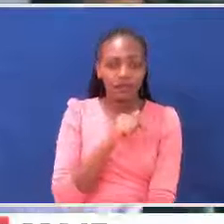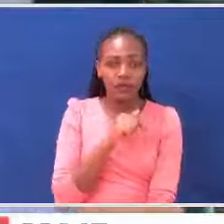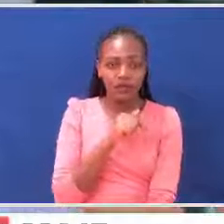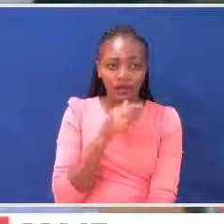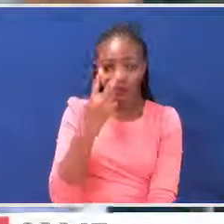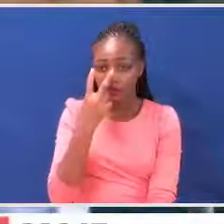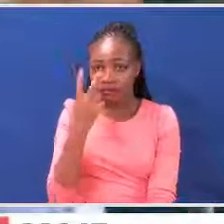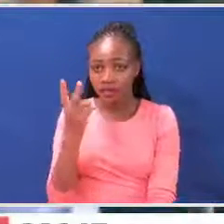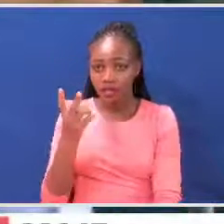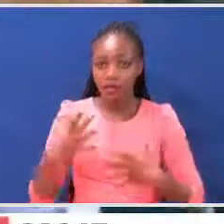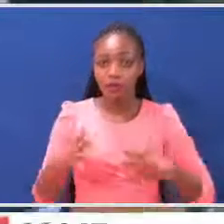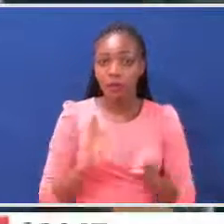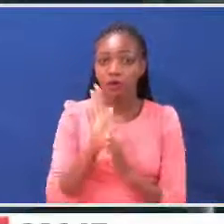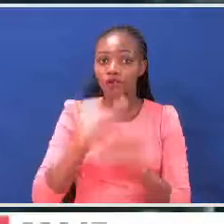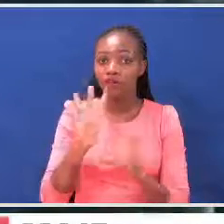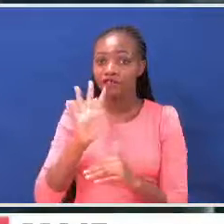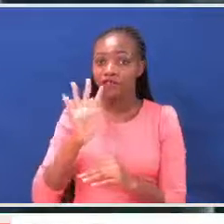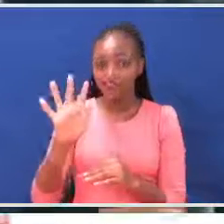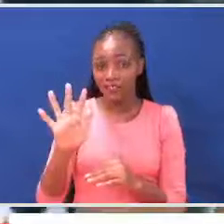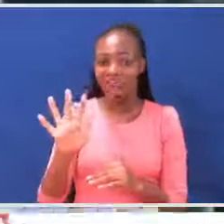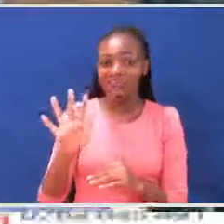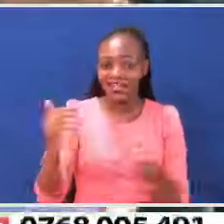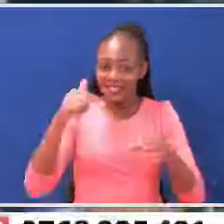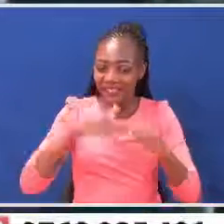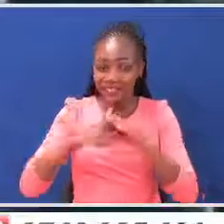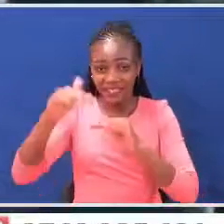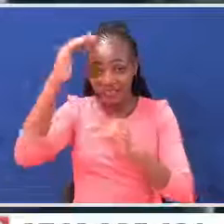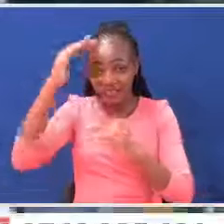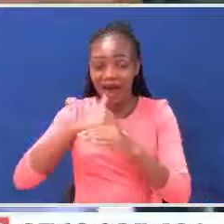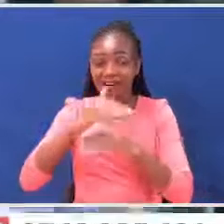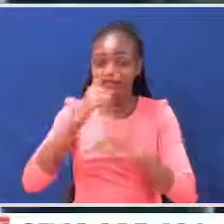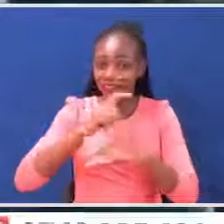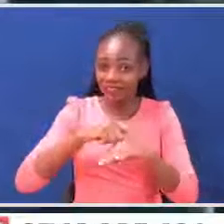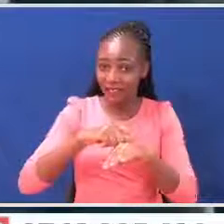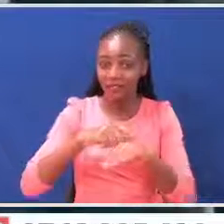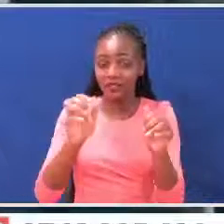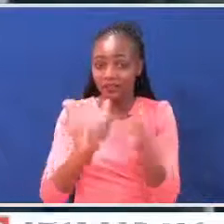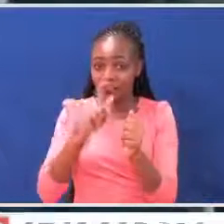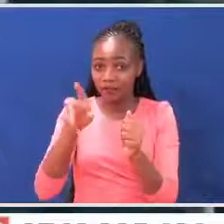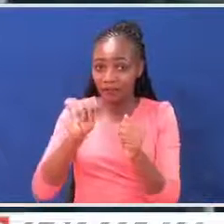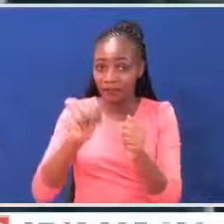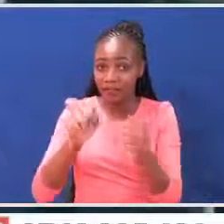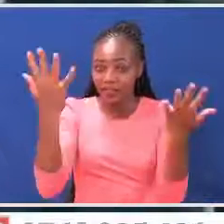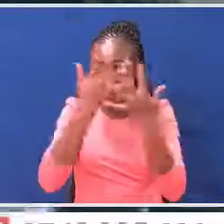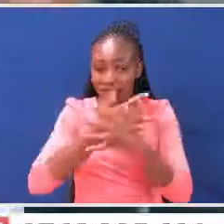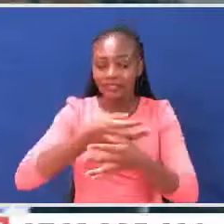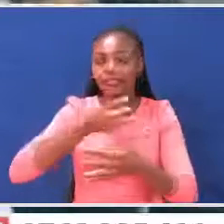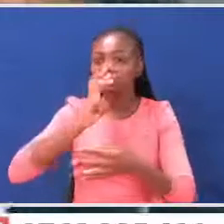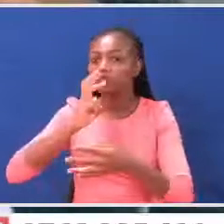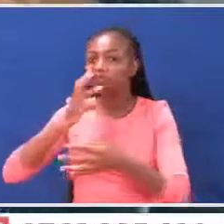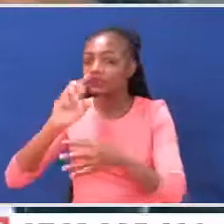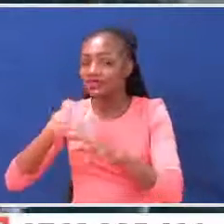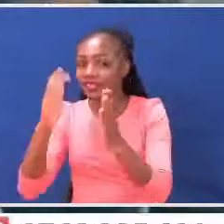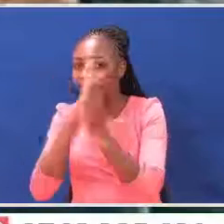over 500 people inside after midnight and in darkness, drinking while hiding. Let